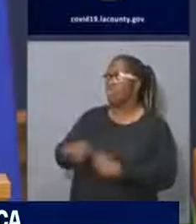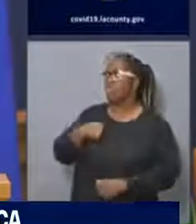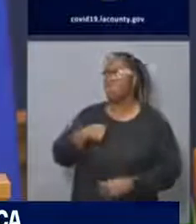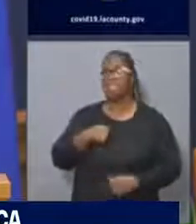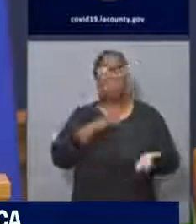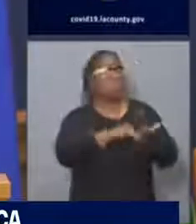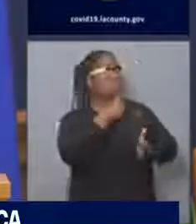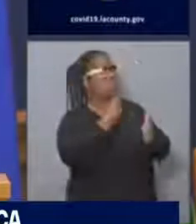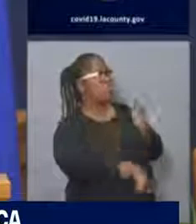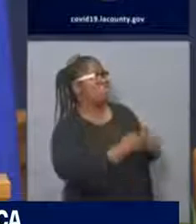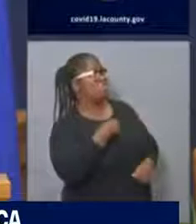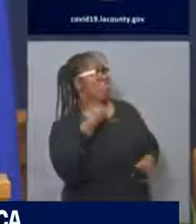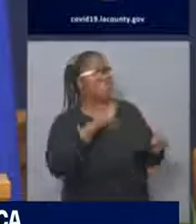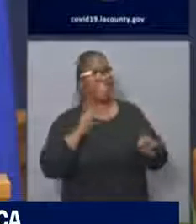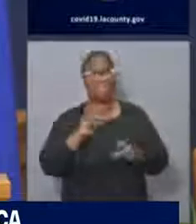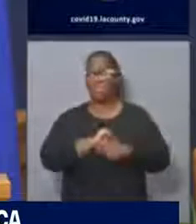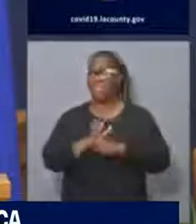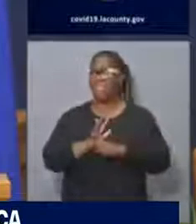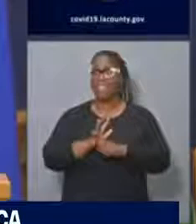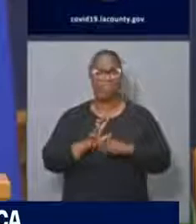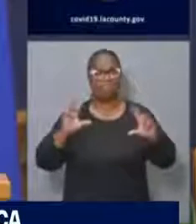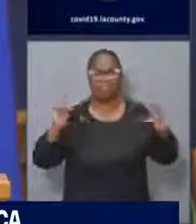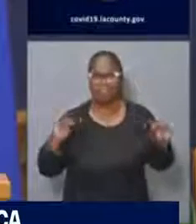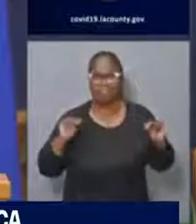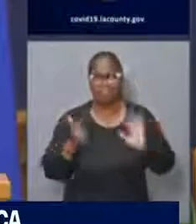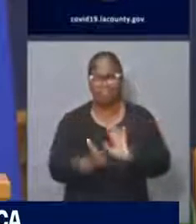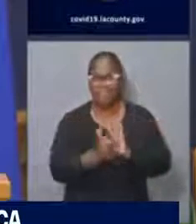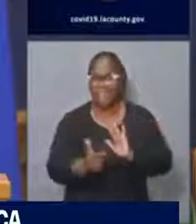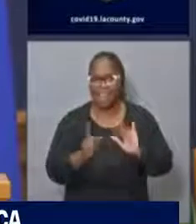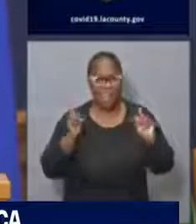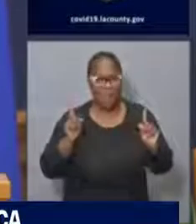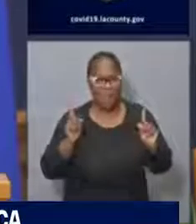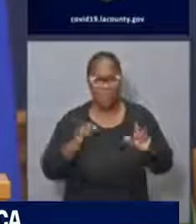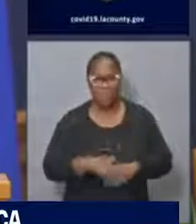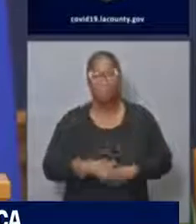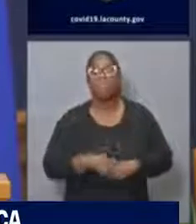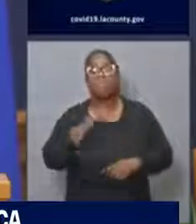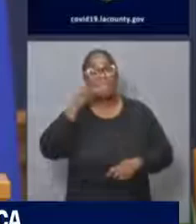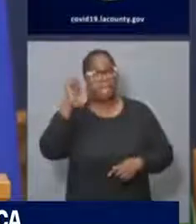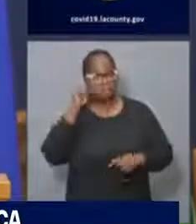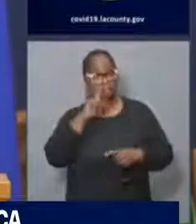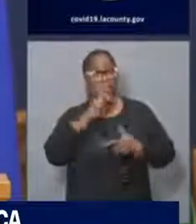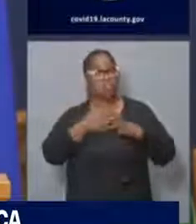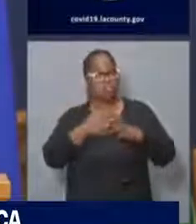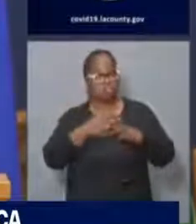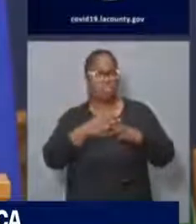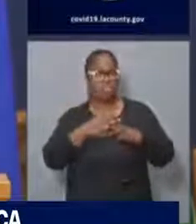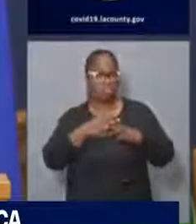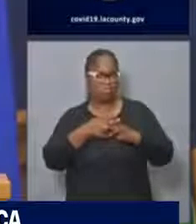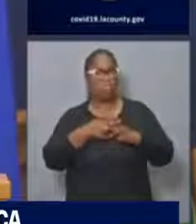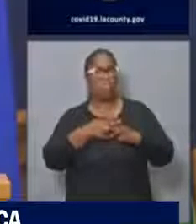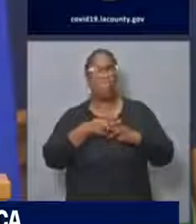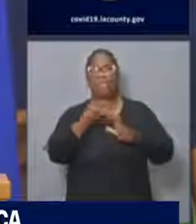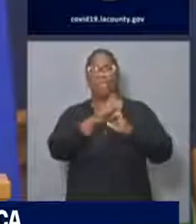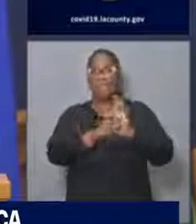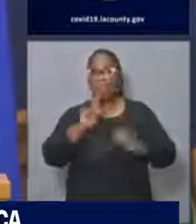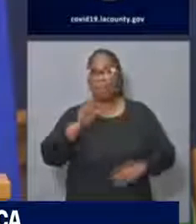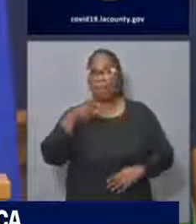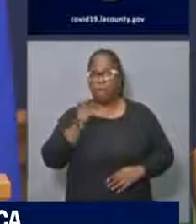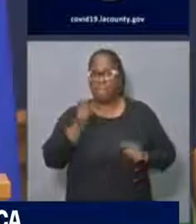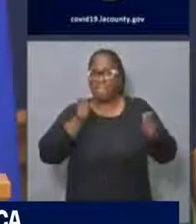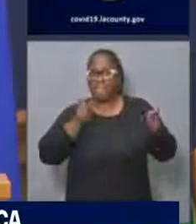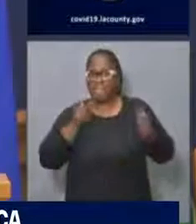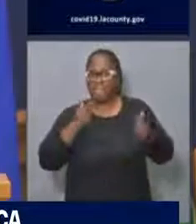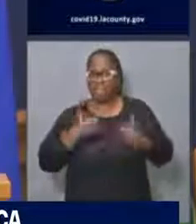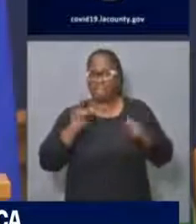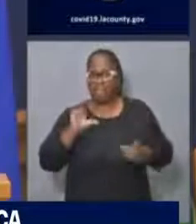for COVID-19 tests. As mentioned on the state call yesterday also, the State Department of Managed Healthcare will also be coming